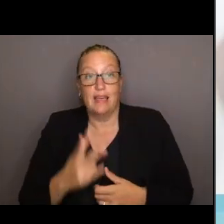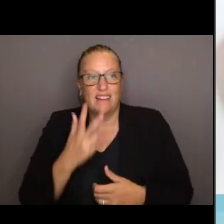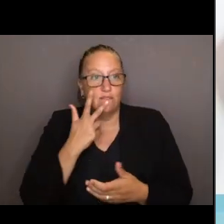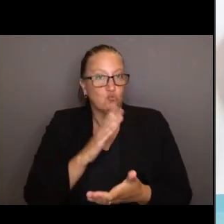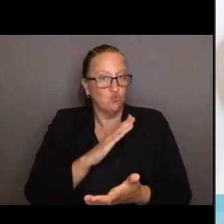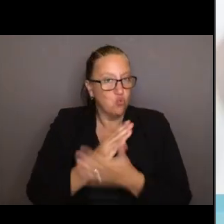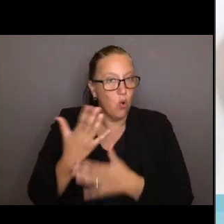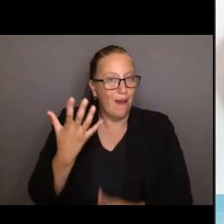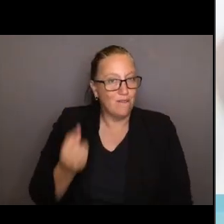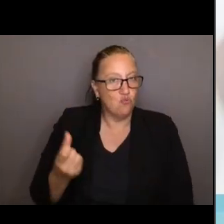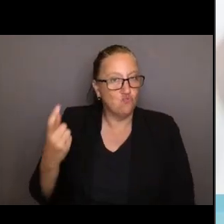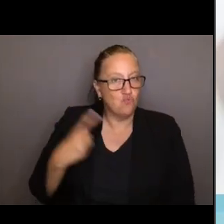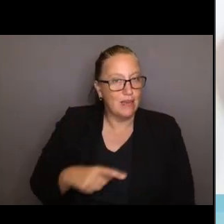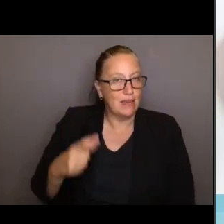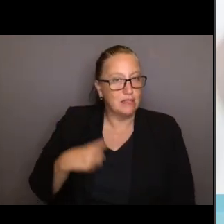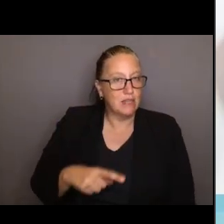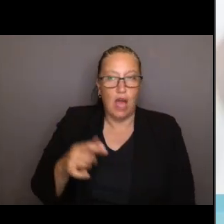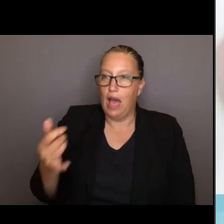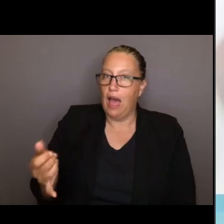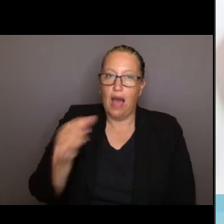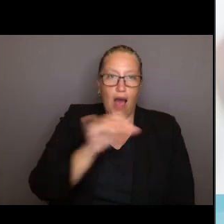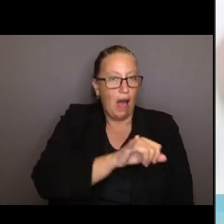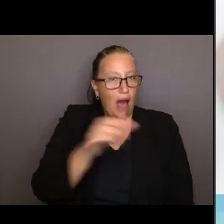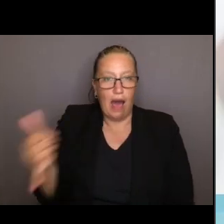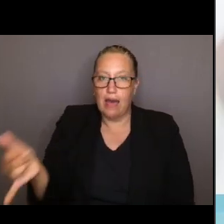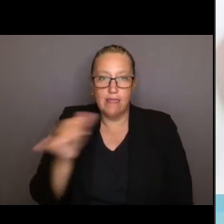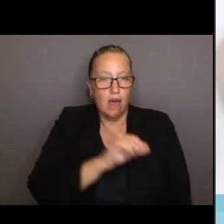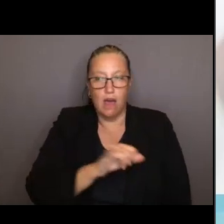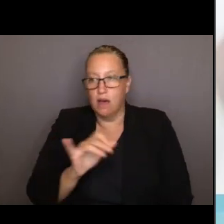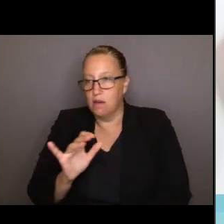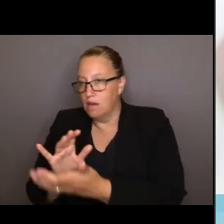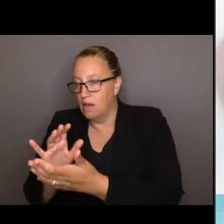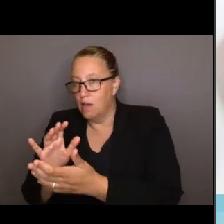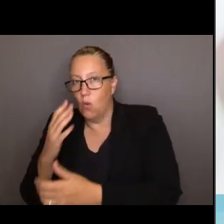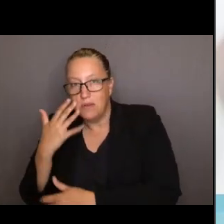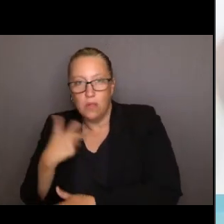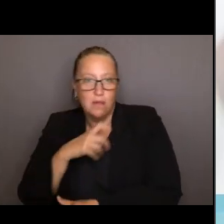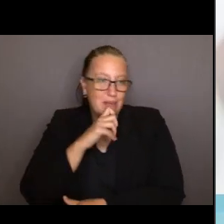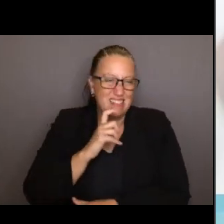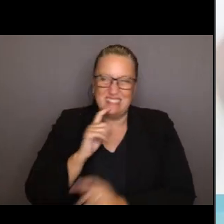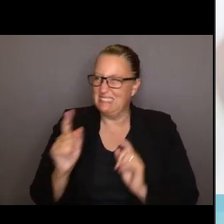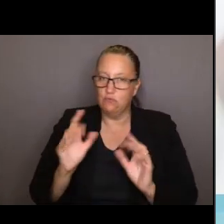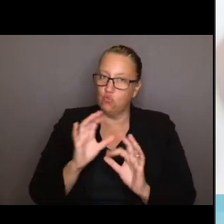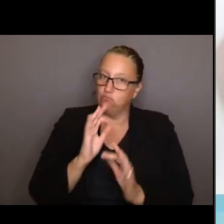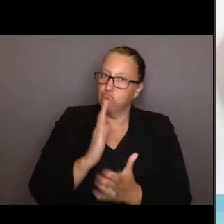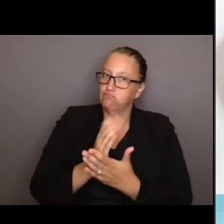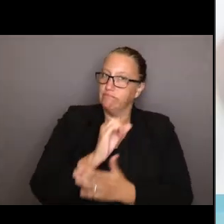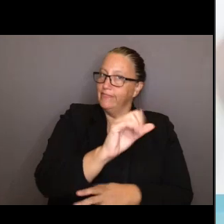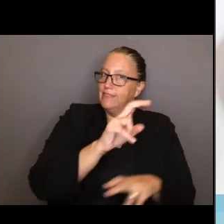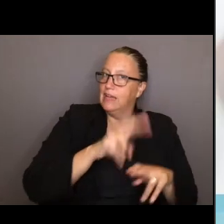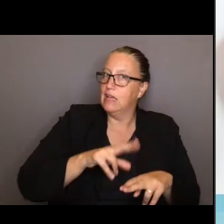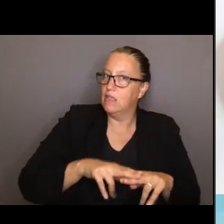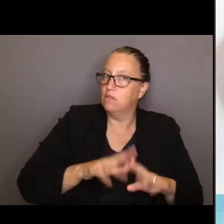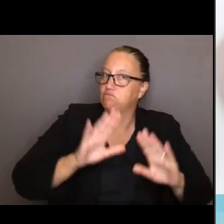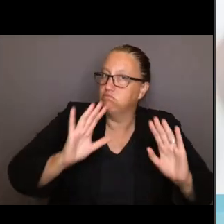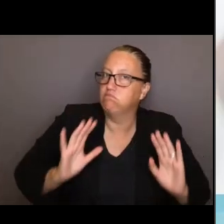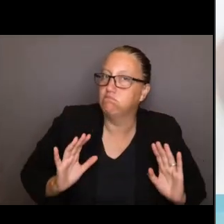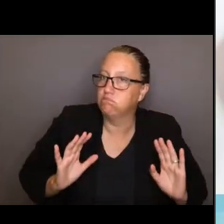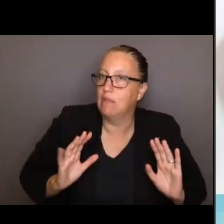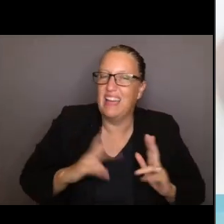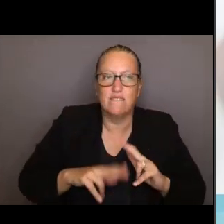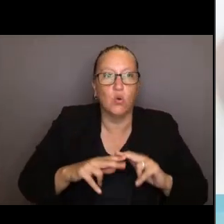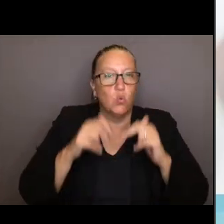reason why either party is denying the paternity of the child, which would lead to the court making